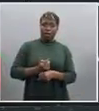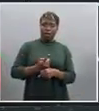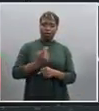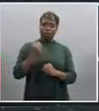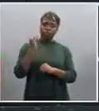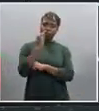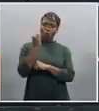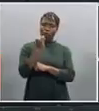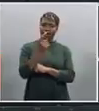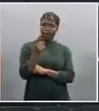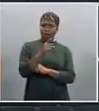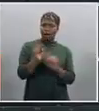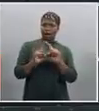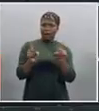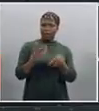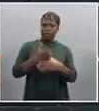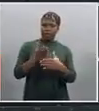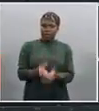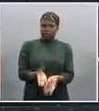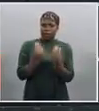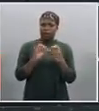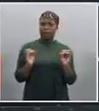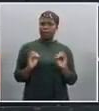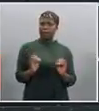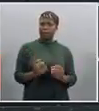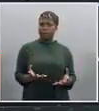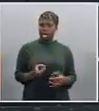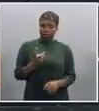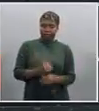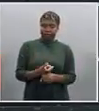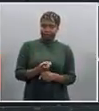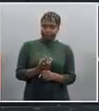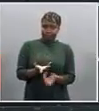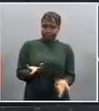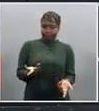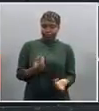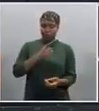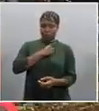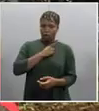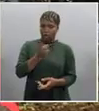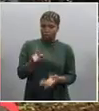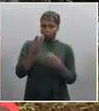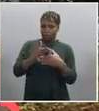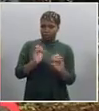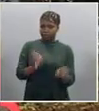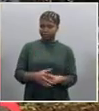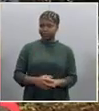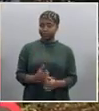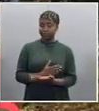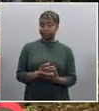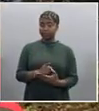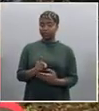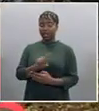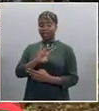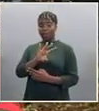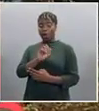offices. And as Malungelo Boy reports, it seems the city has some difficult questions to answer. These are some of the